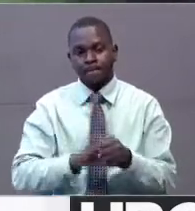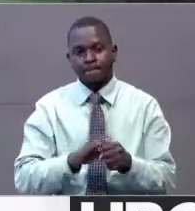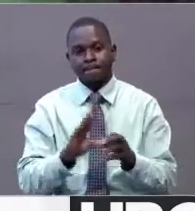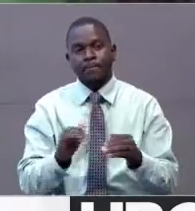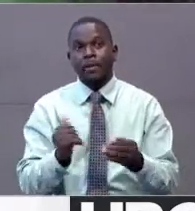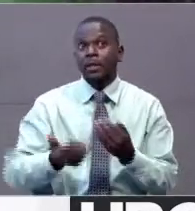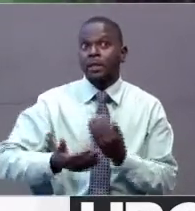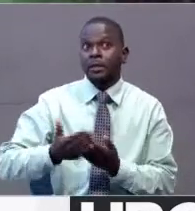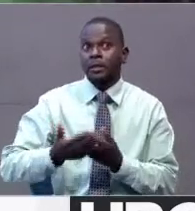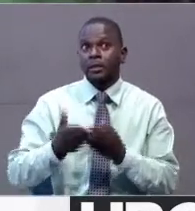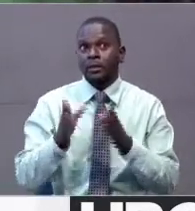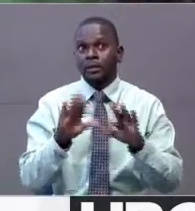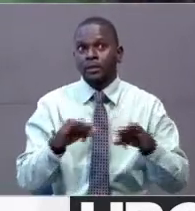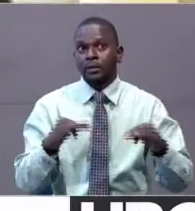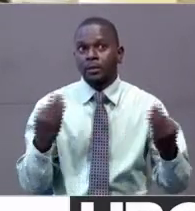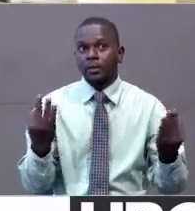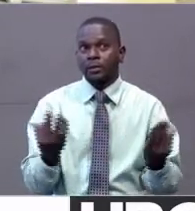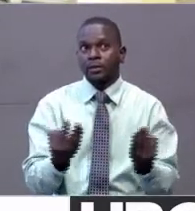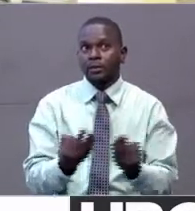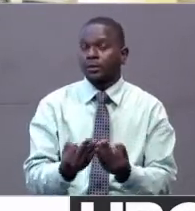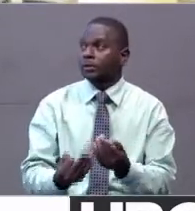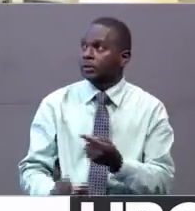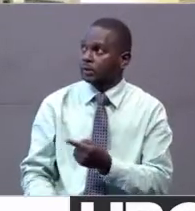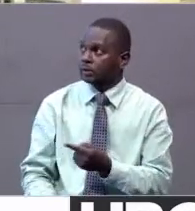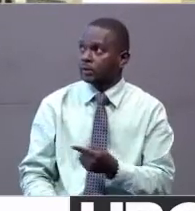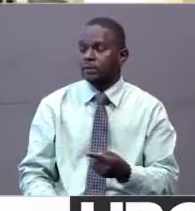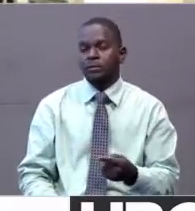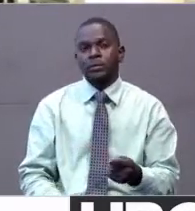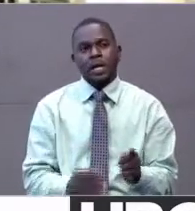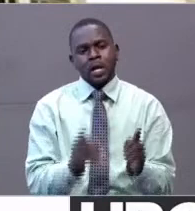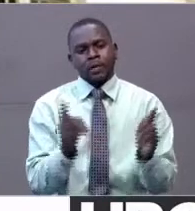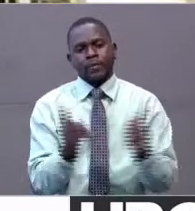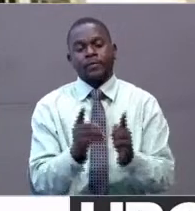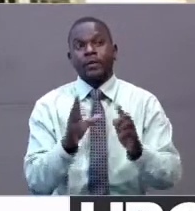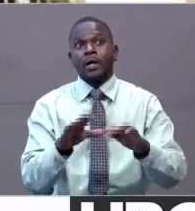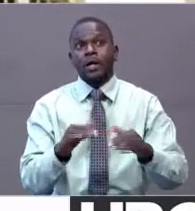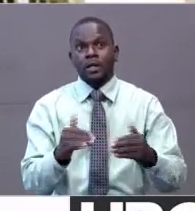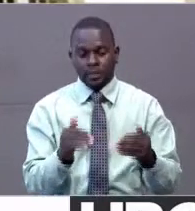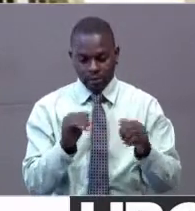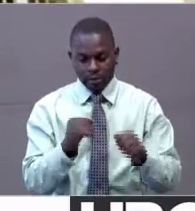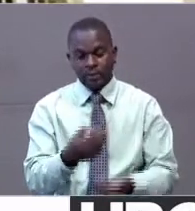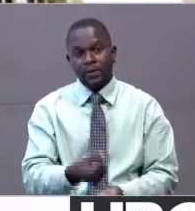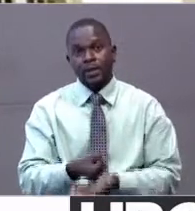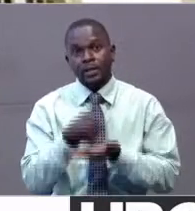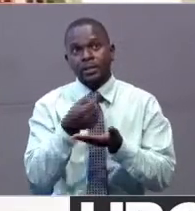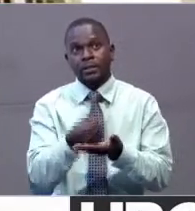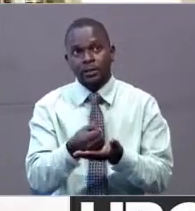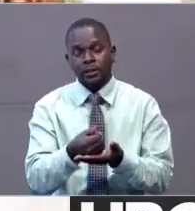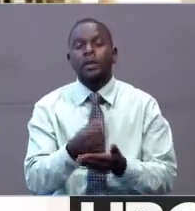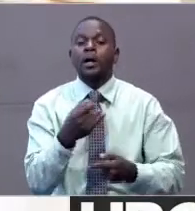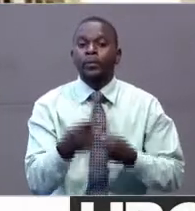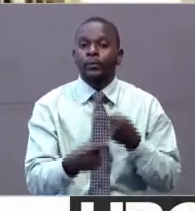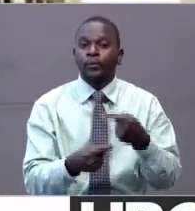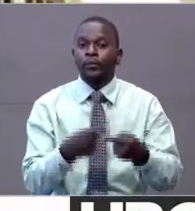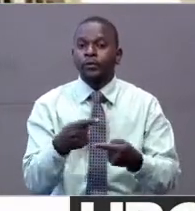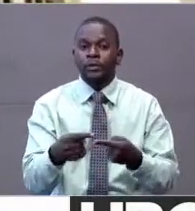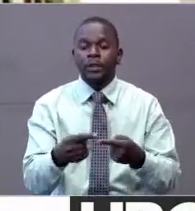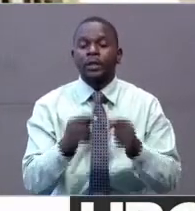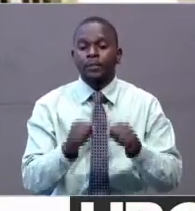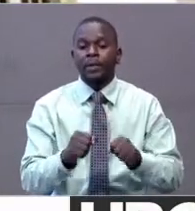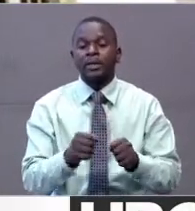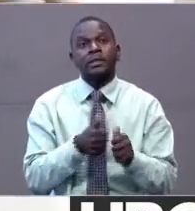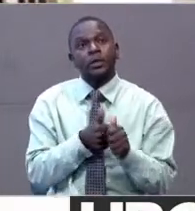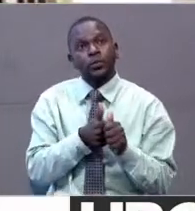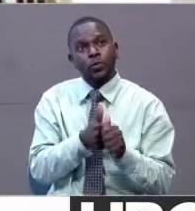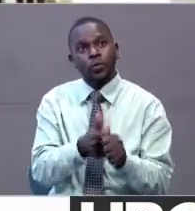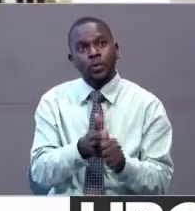after Robert Kagoro's family. He has already been briefed how it can be helped. There is a procedure they have to go through.